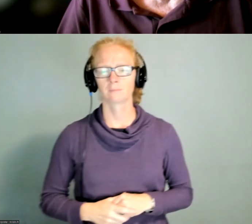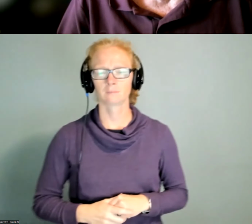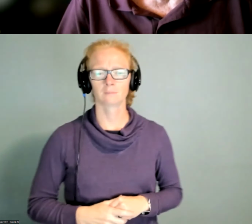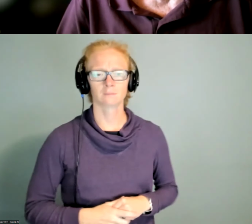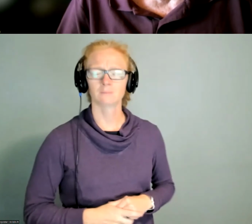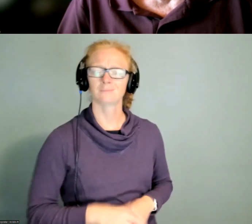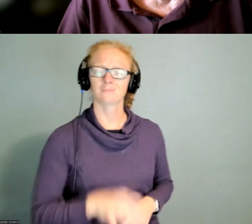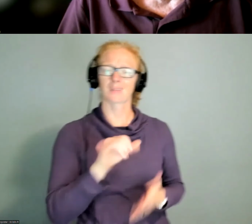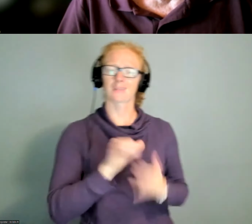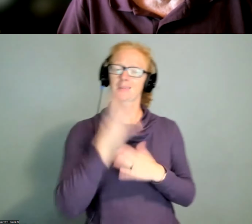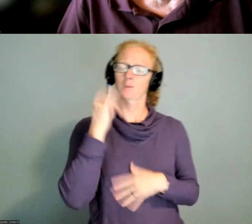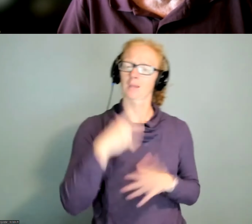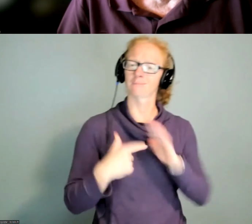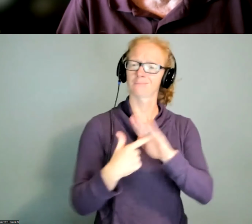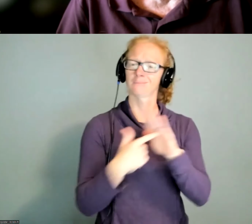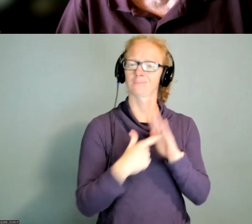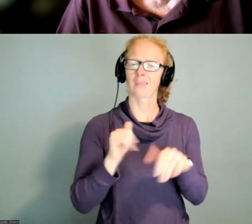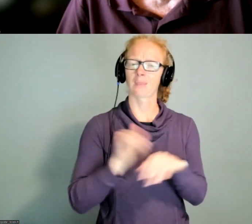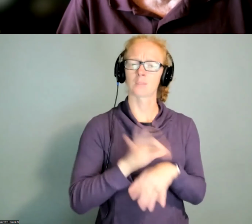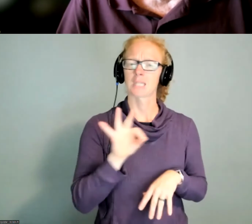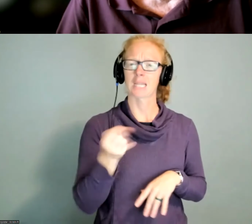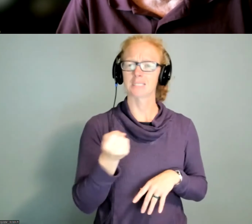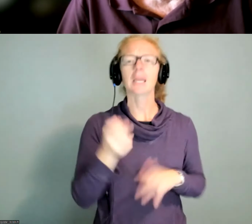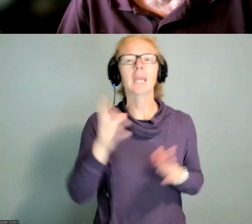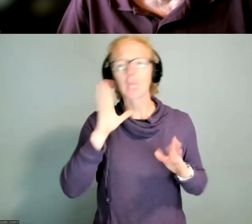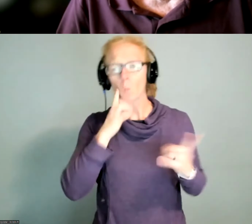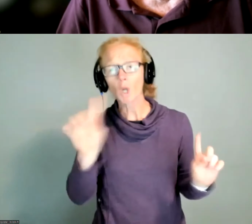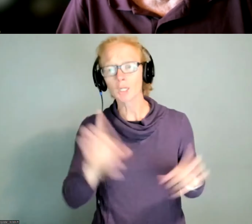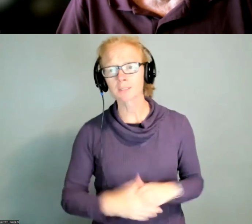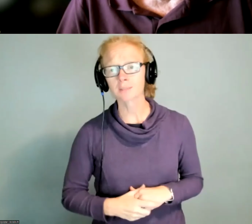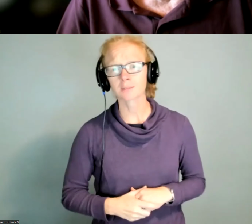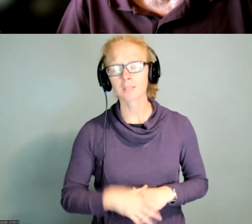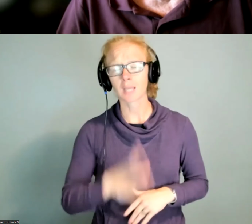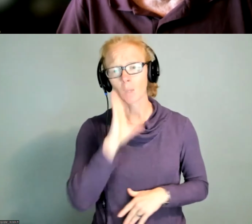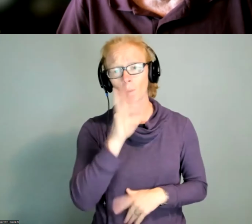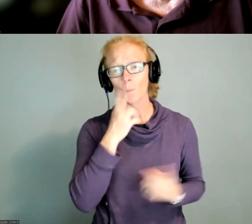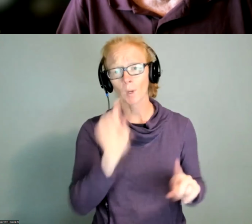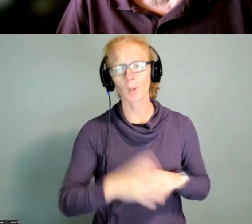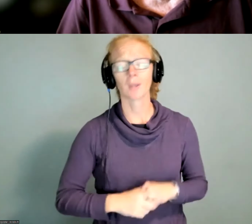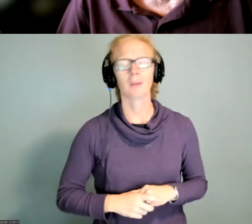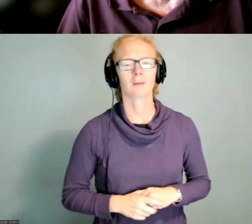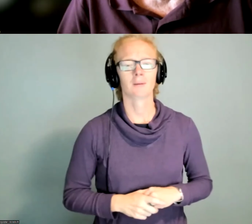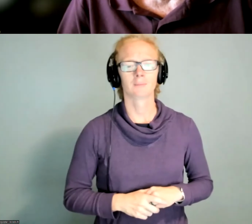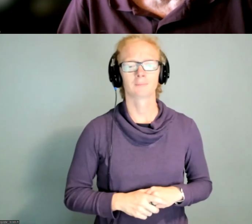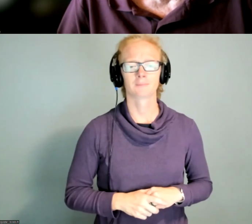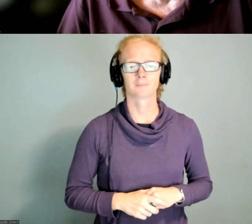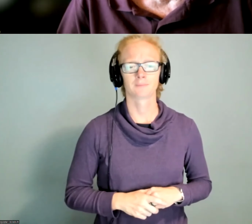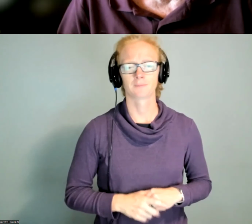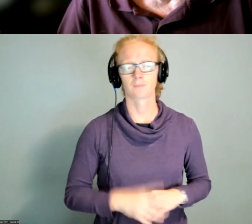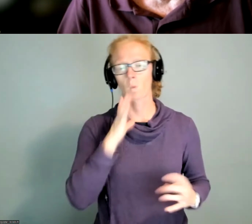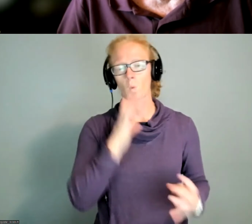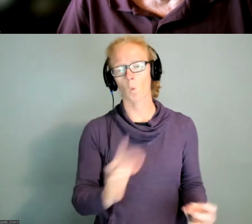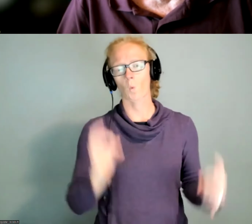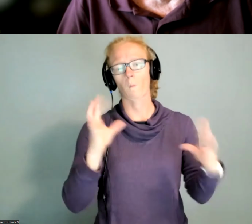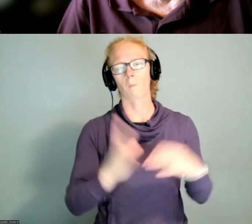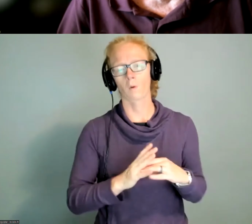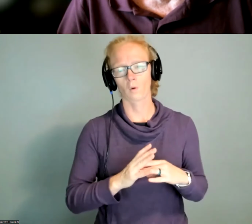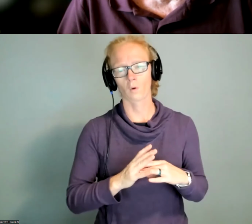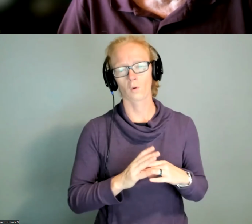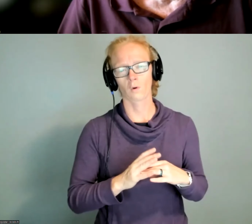And that's what I demonstrated before in the 90s. It works. And given the horrible outcomes of the